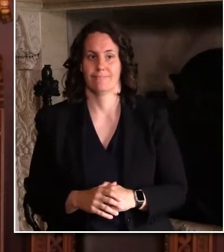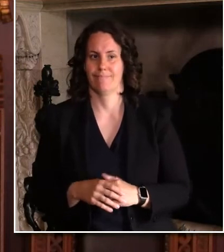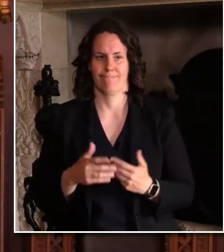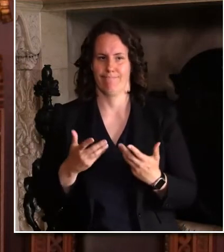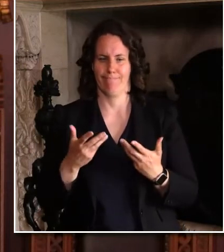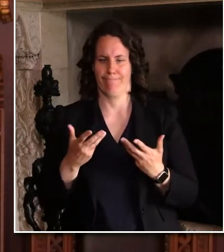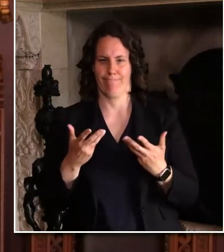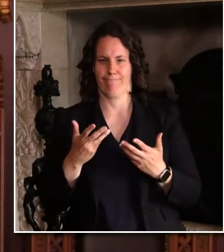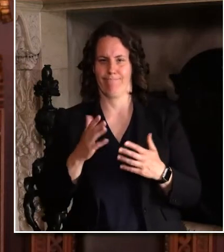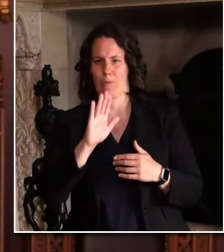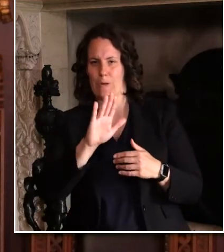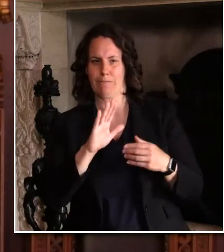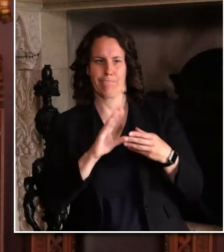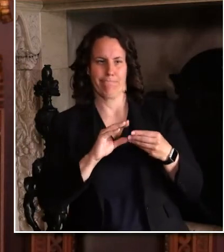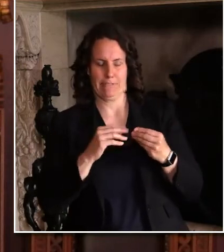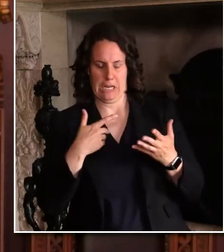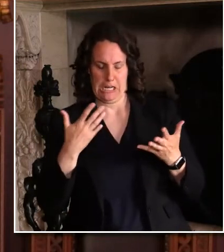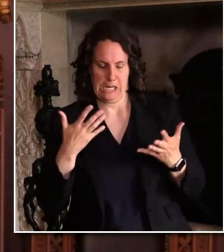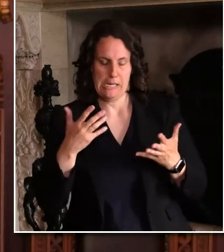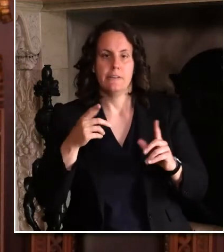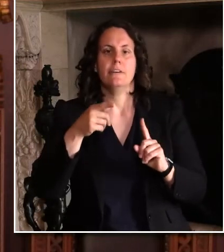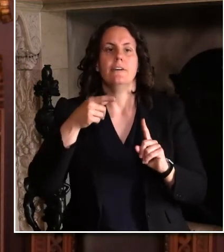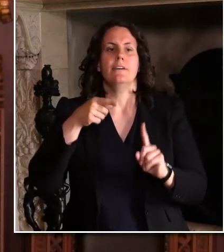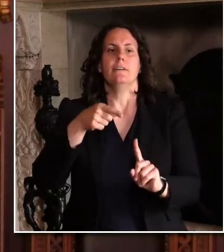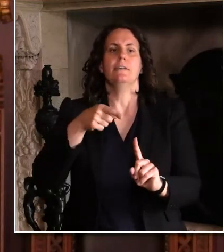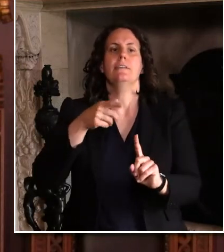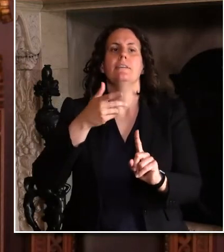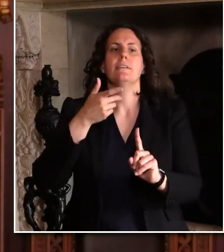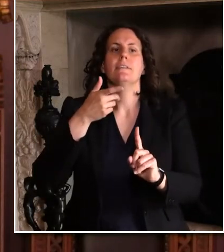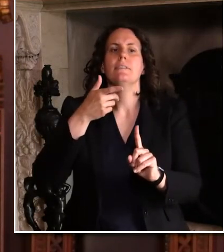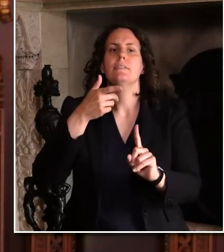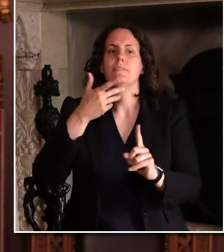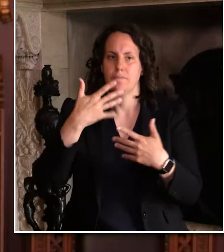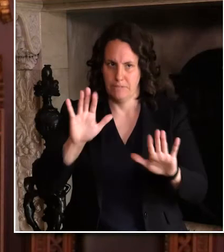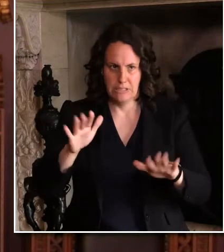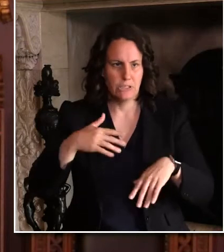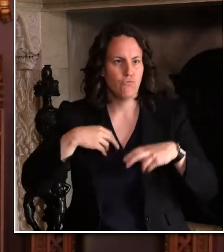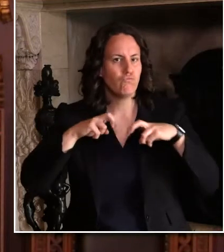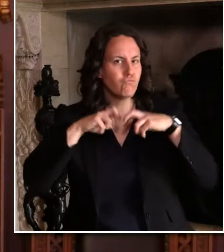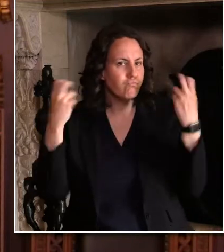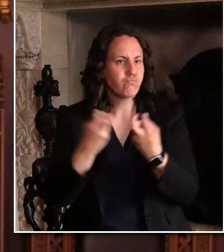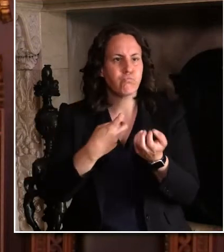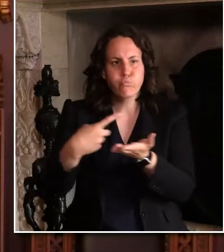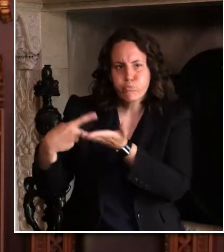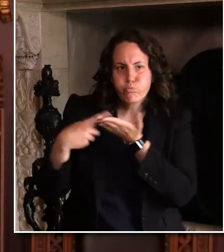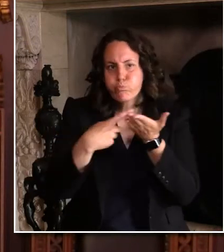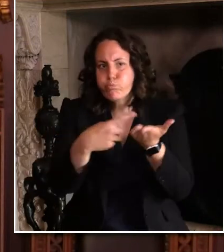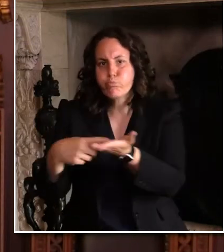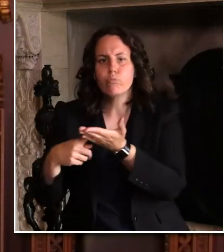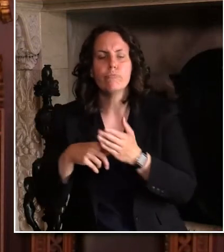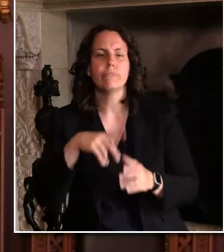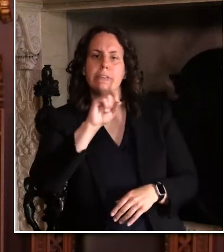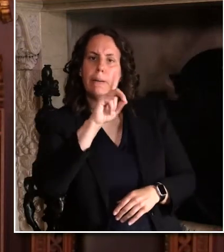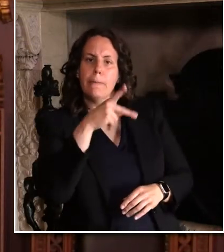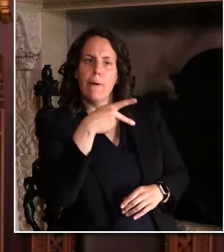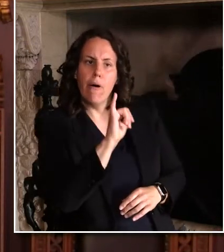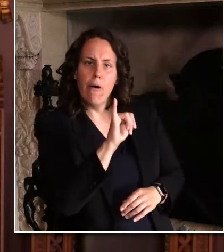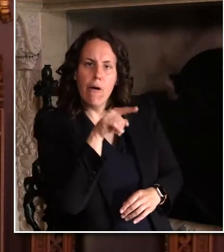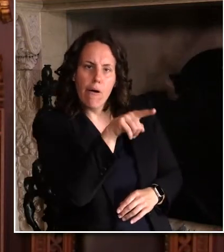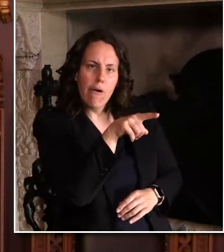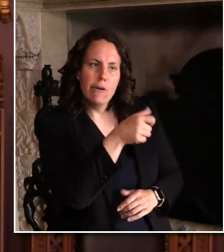Wisconsin. We have met with Carolyn Stanford Taylor, Department of Public Instruction, and others. We